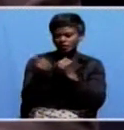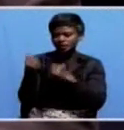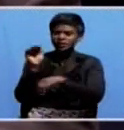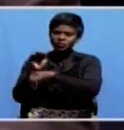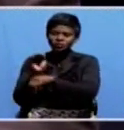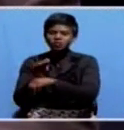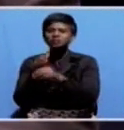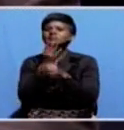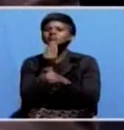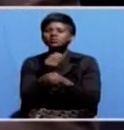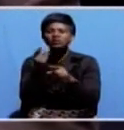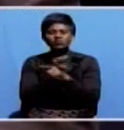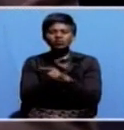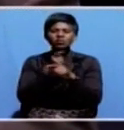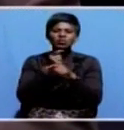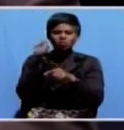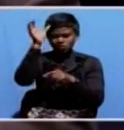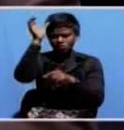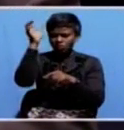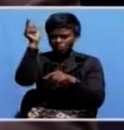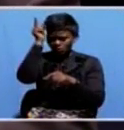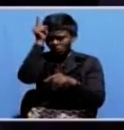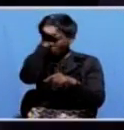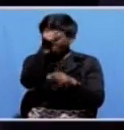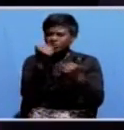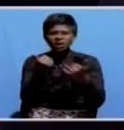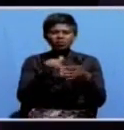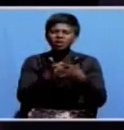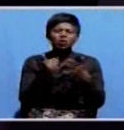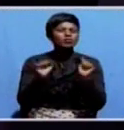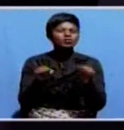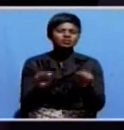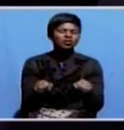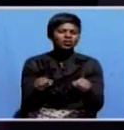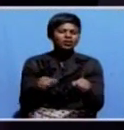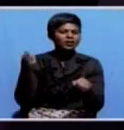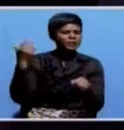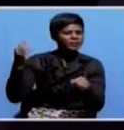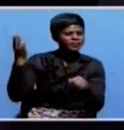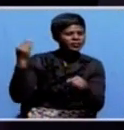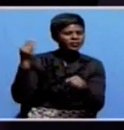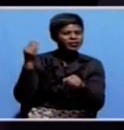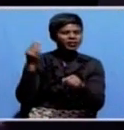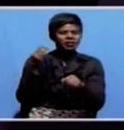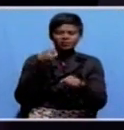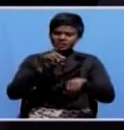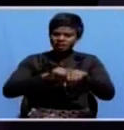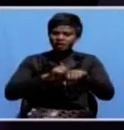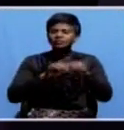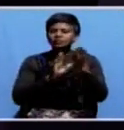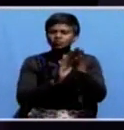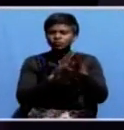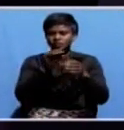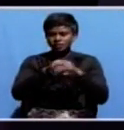How is it possible? How is it possible? So when you look back to the days, yes, of Kawambwa boys, did anything ever strike you